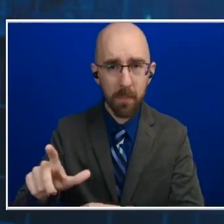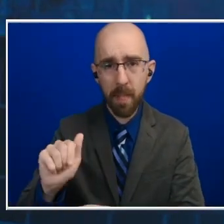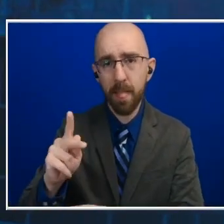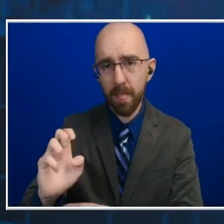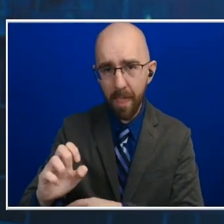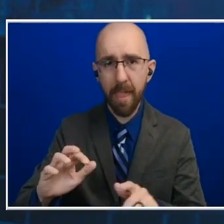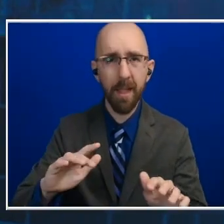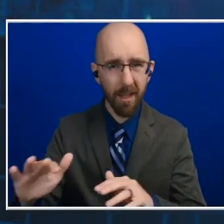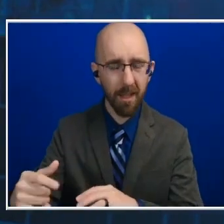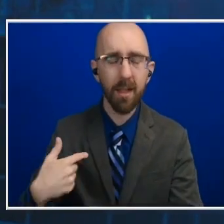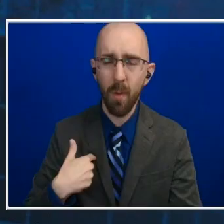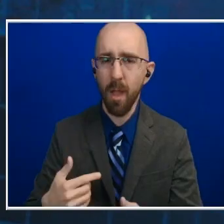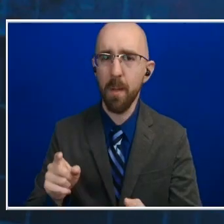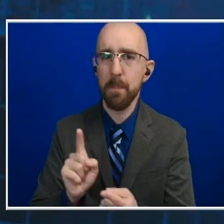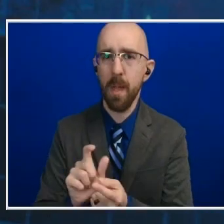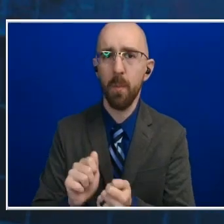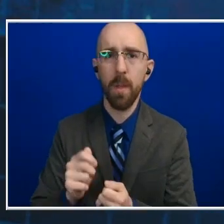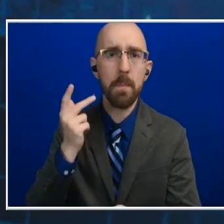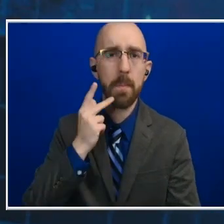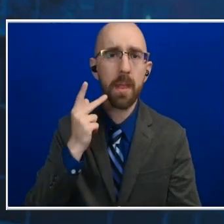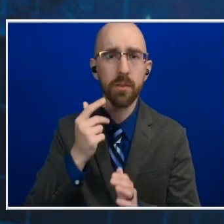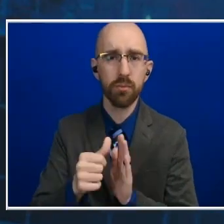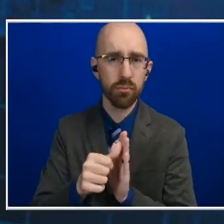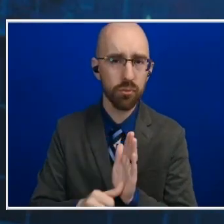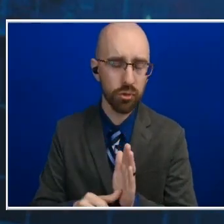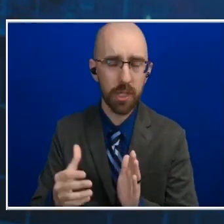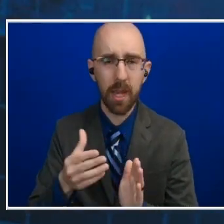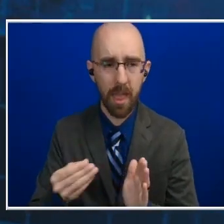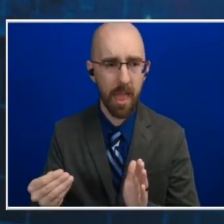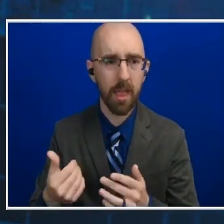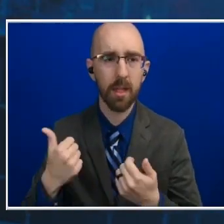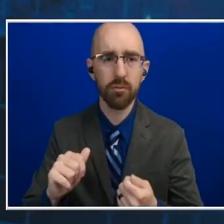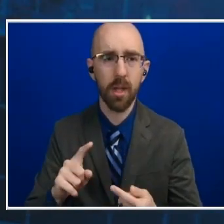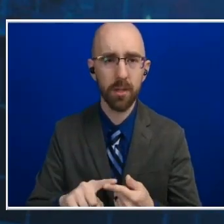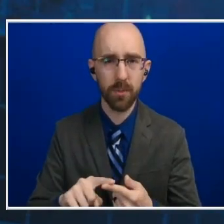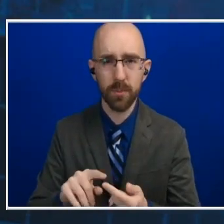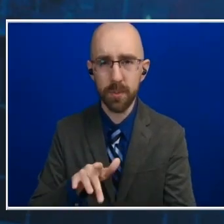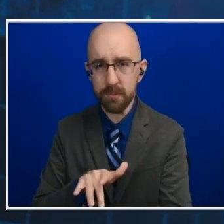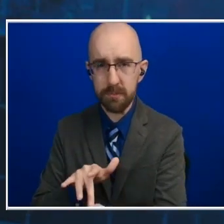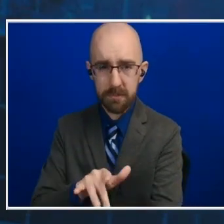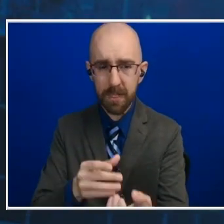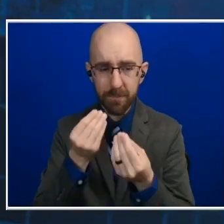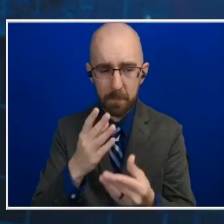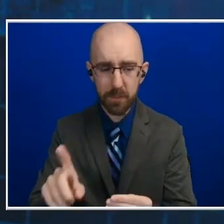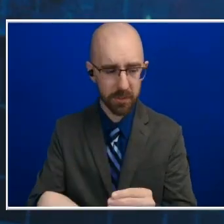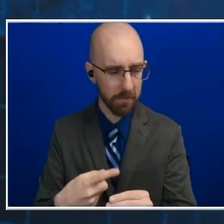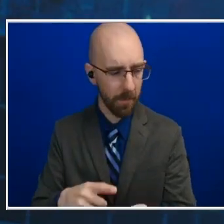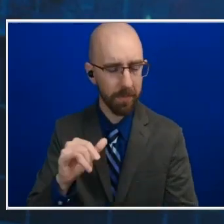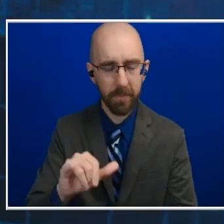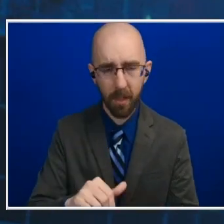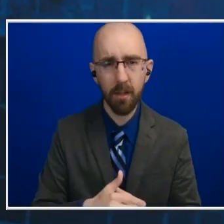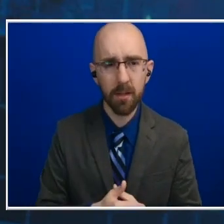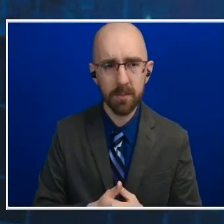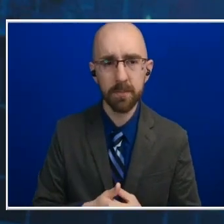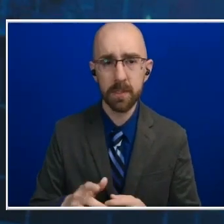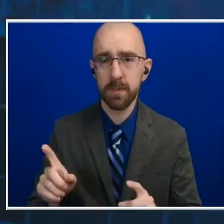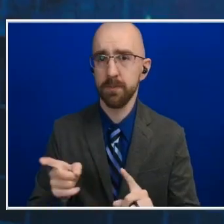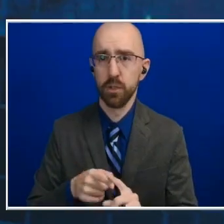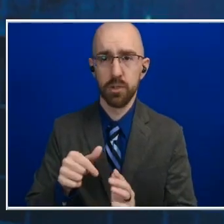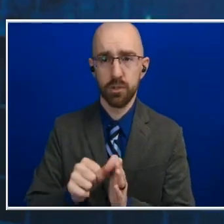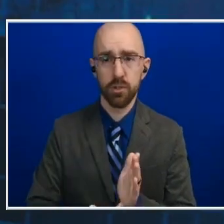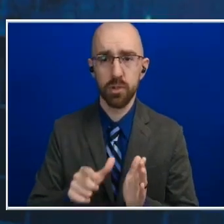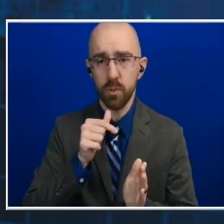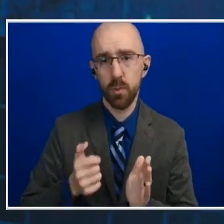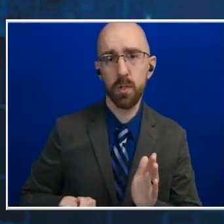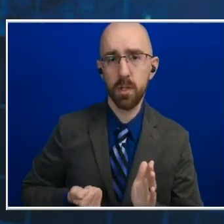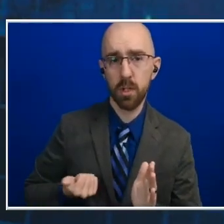the plastic surgeon and tried to get some information on it. The first surgeon that took the lump out, I was going to be his